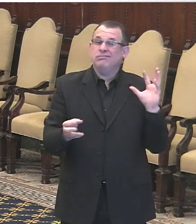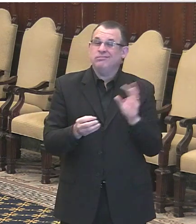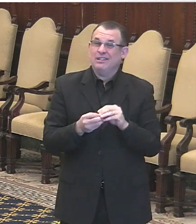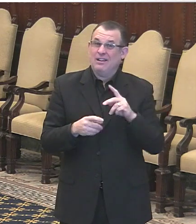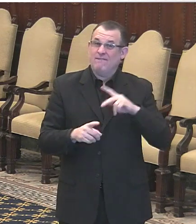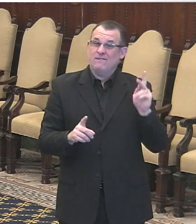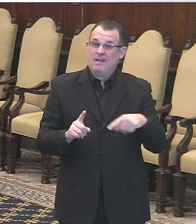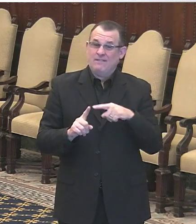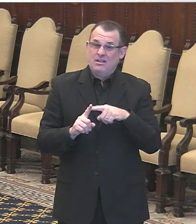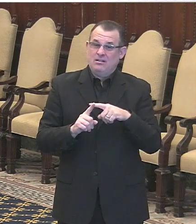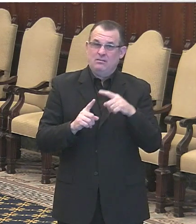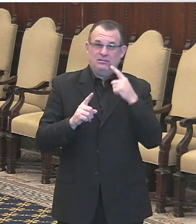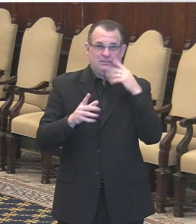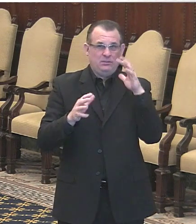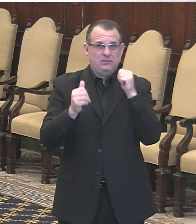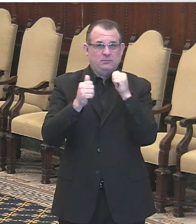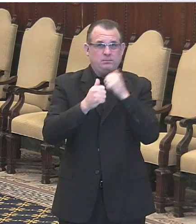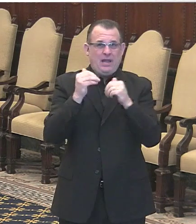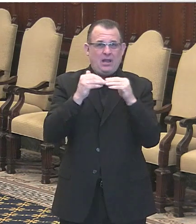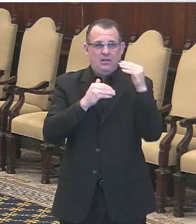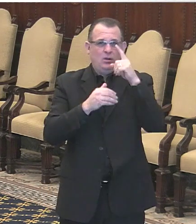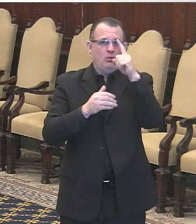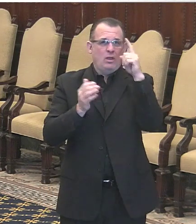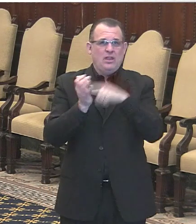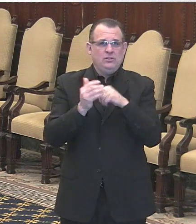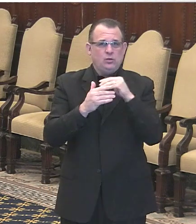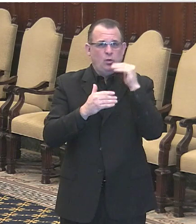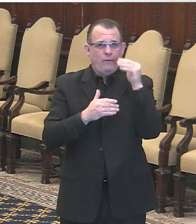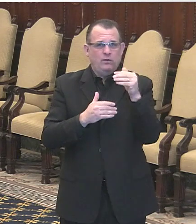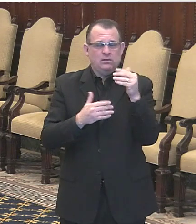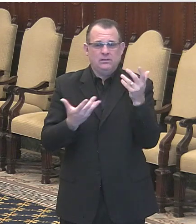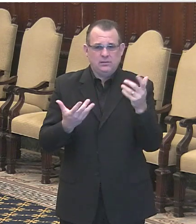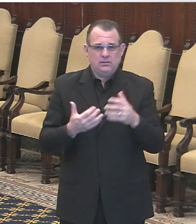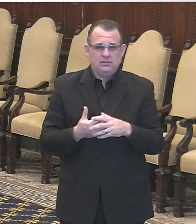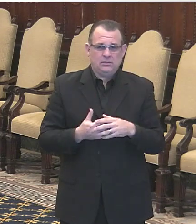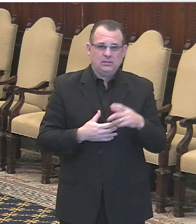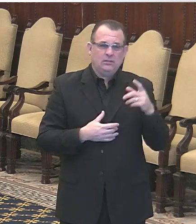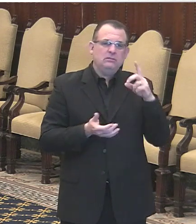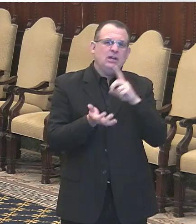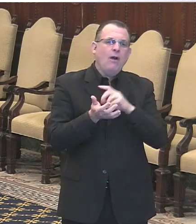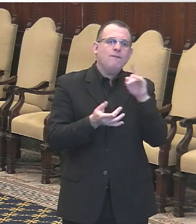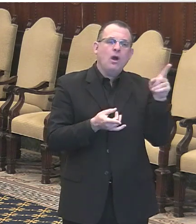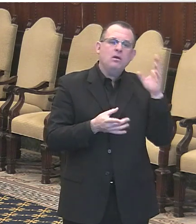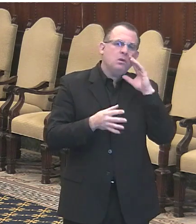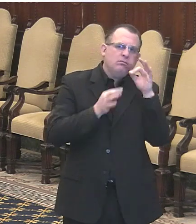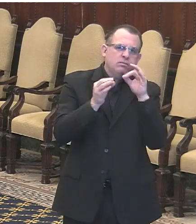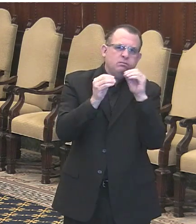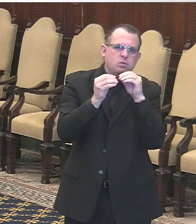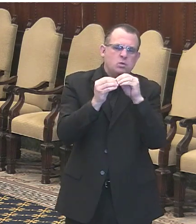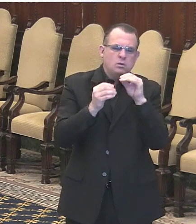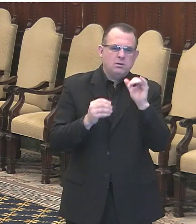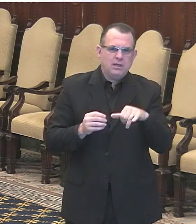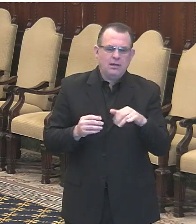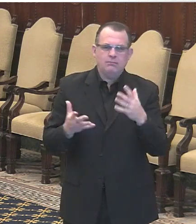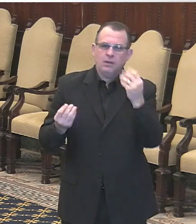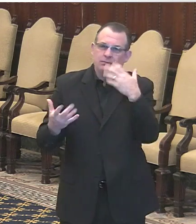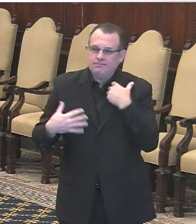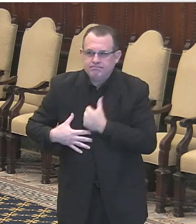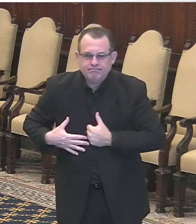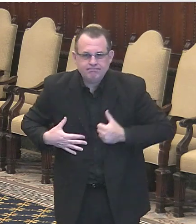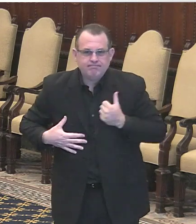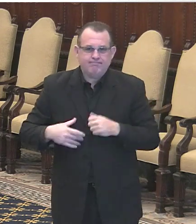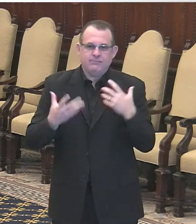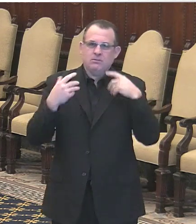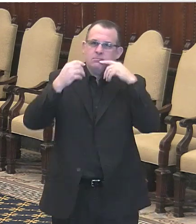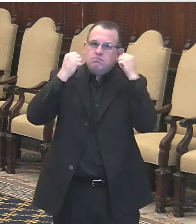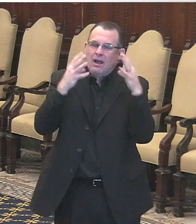exceeds 1,000. Dr. Farley will have specifics in a moment, but I wanted to extend my condolences to all the many family members